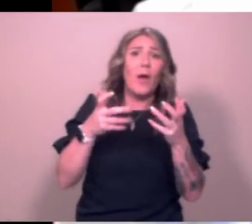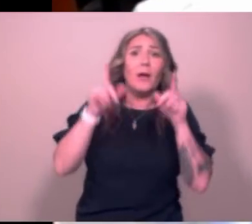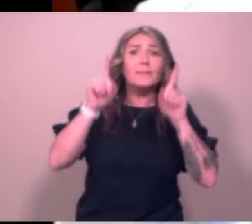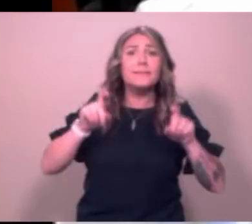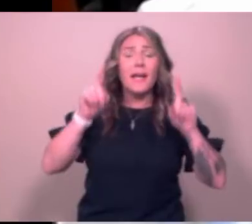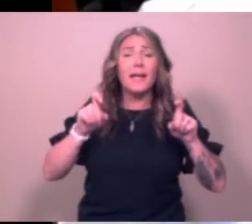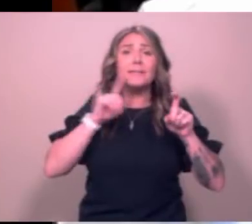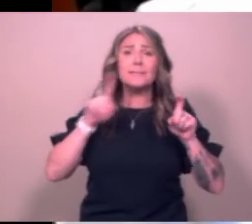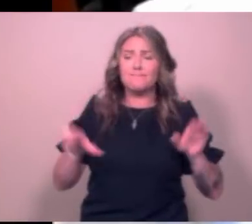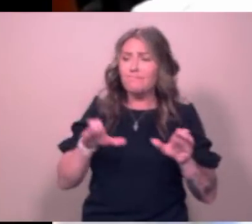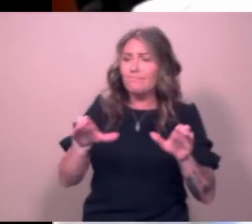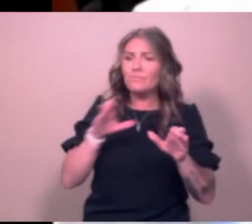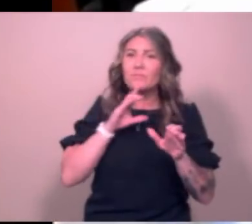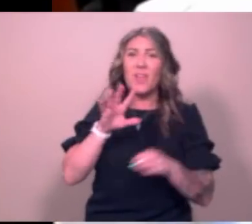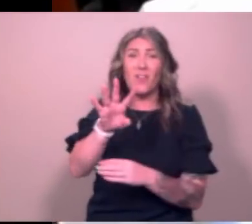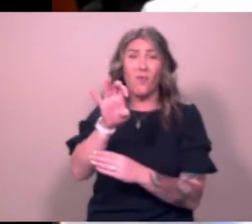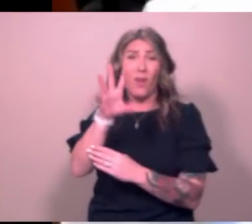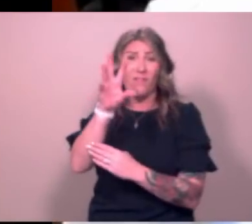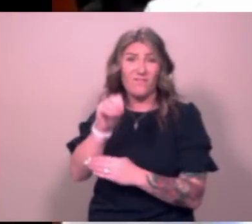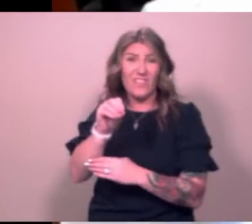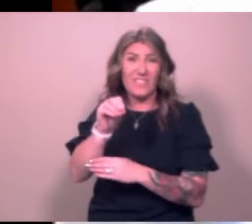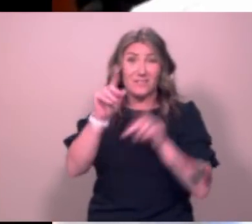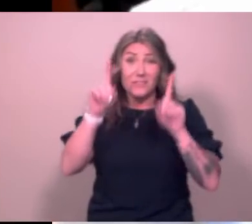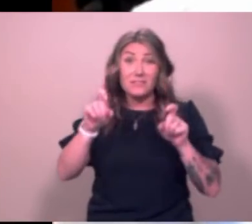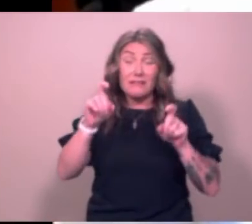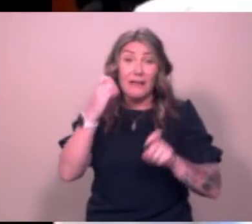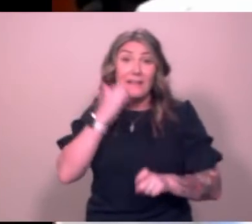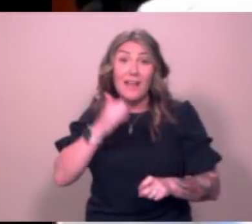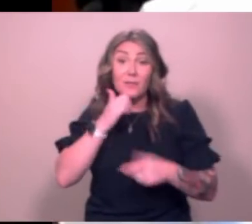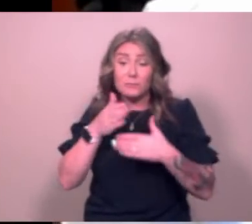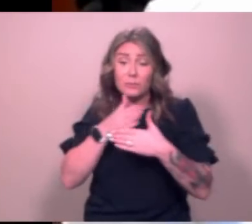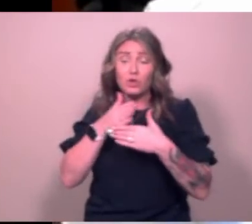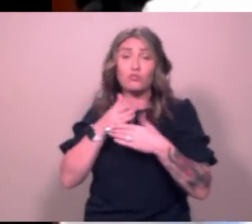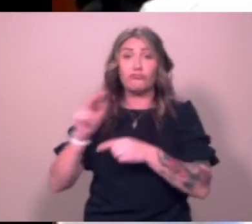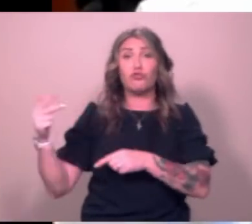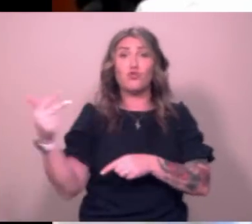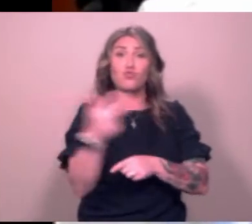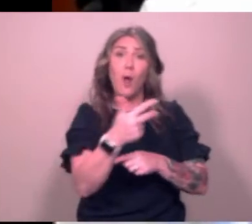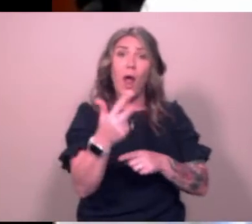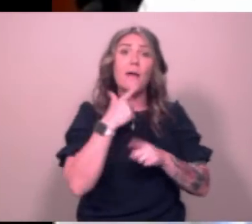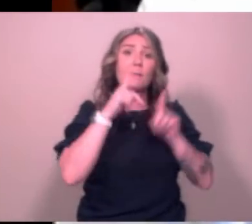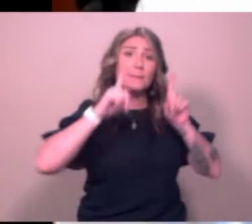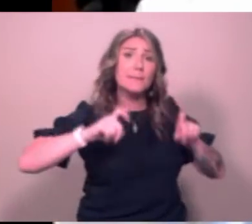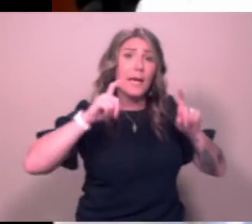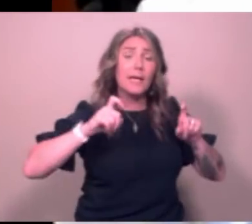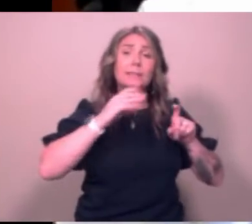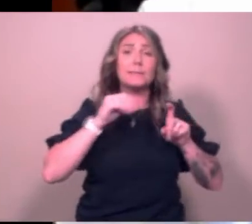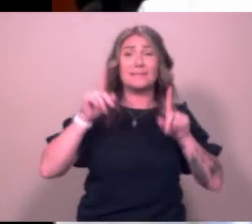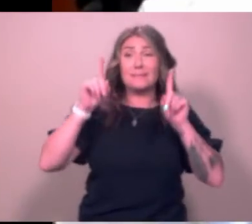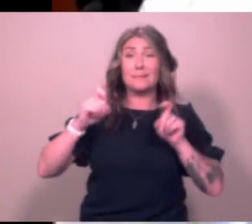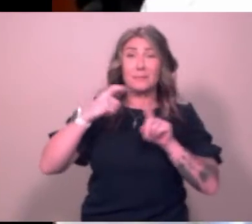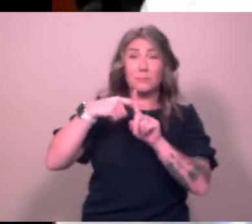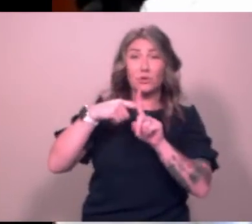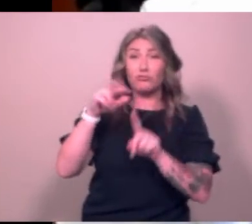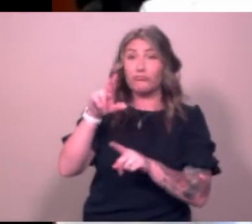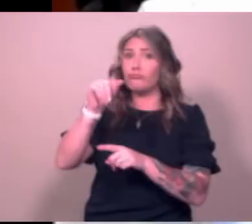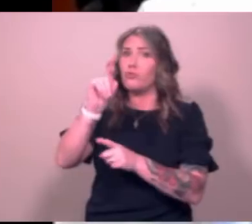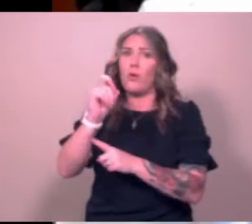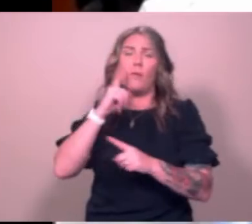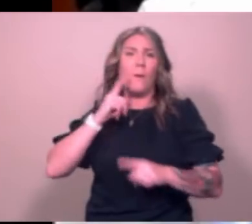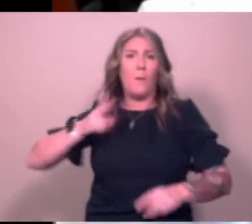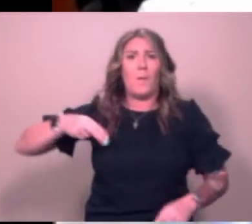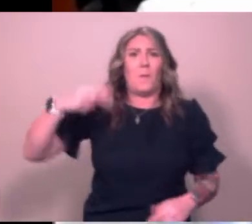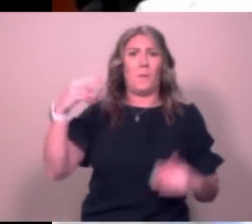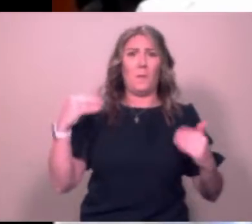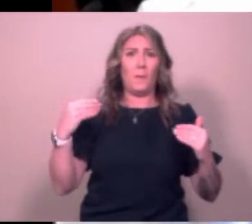performing about 450 tests per day between our 2 drive-through testing sites. And the test positivity rate has been extraordinarily high